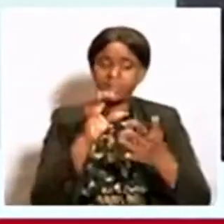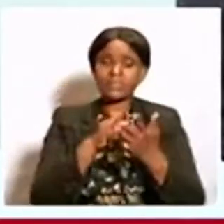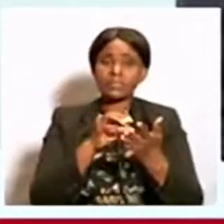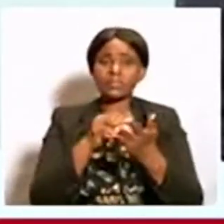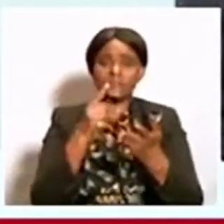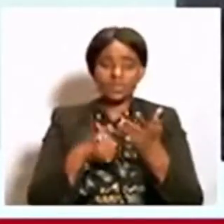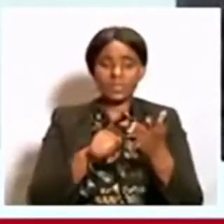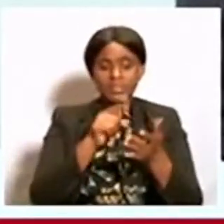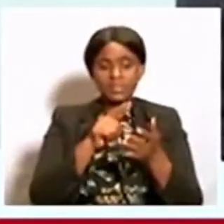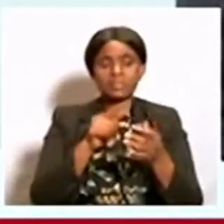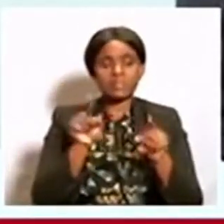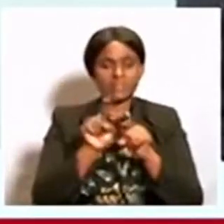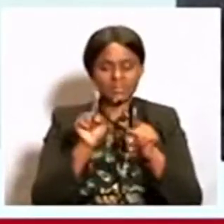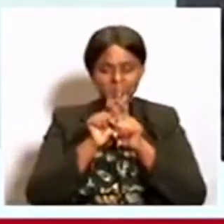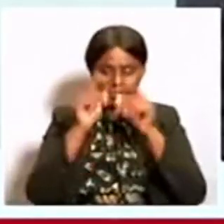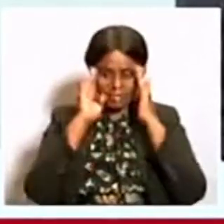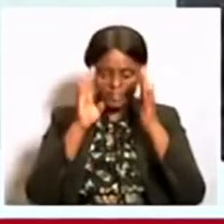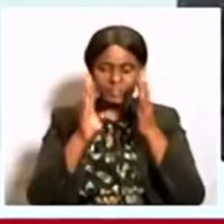require our attention.